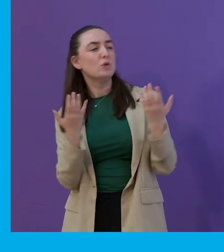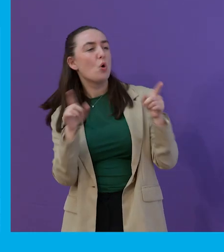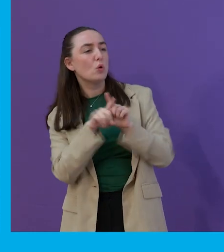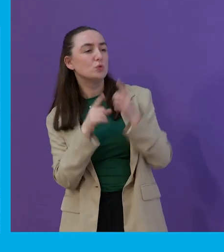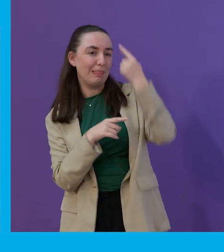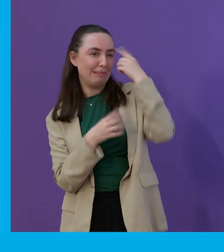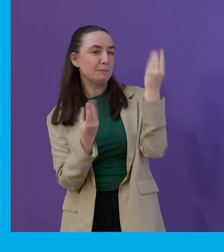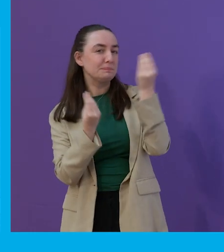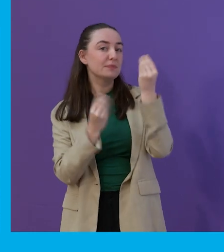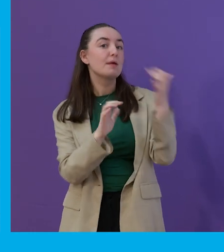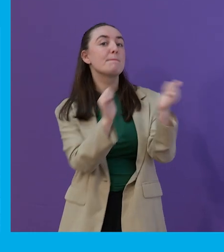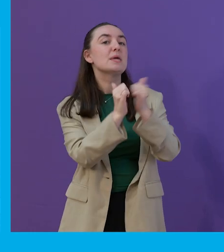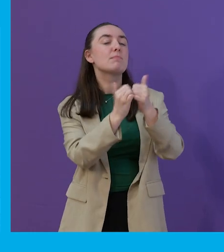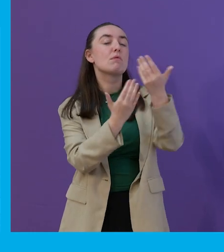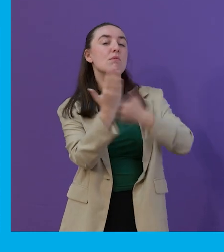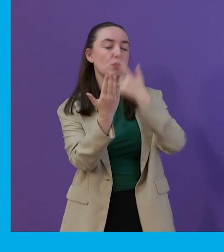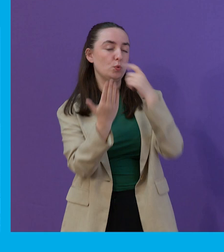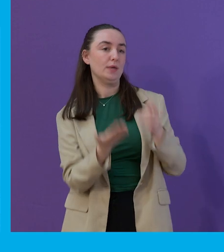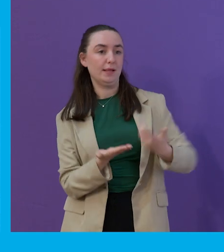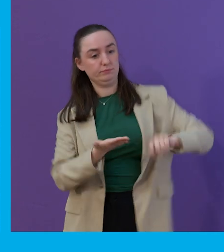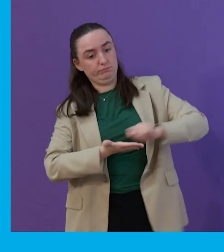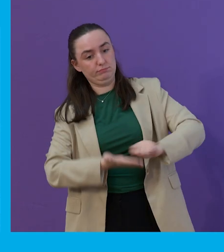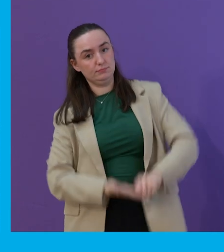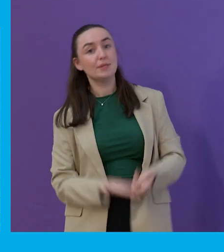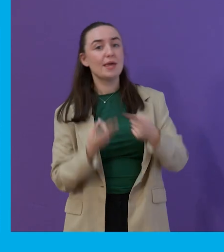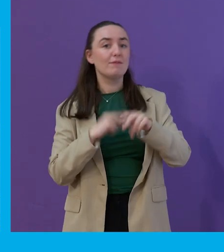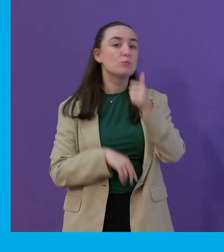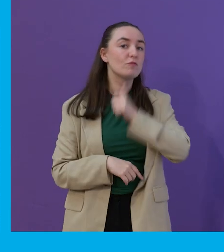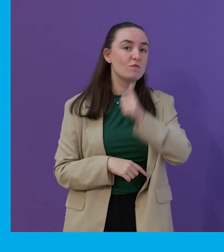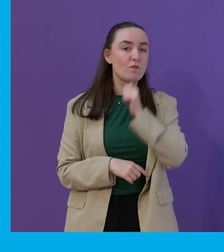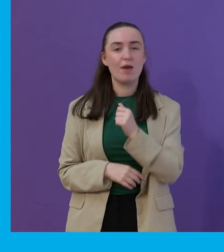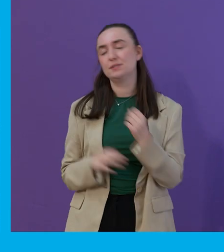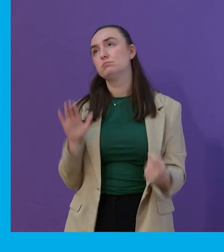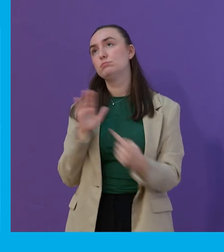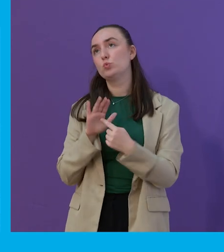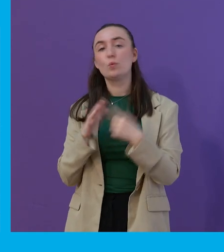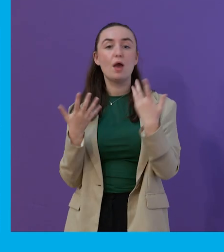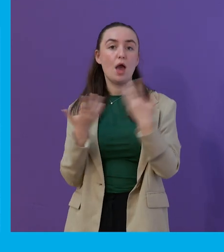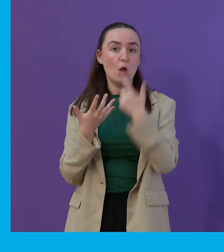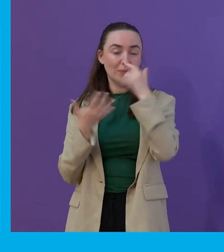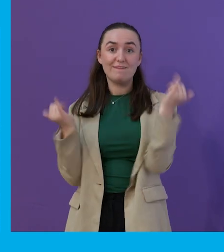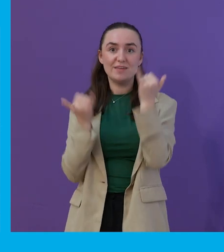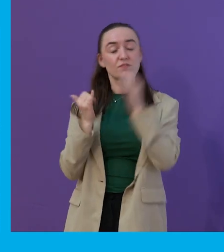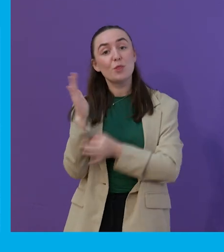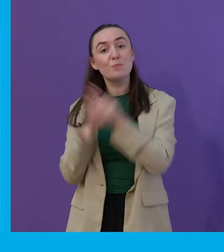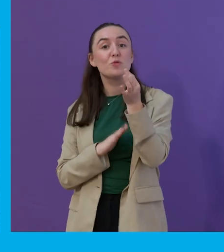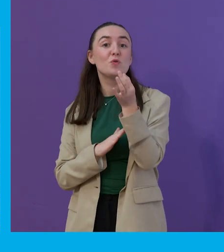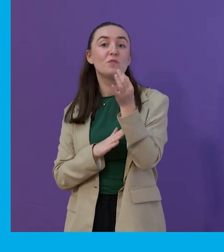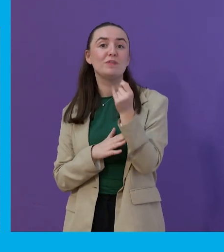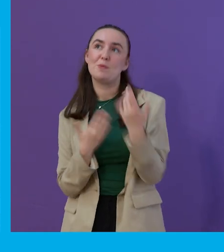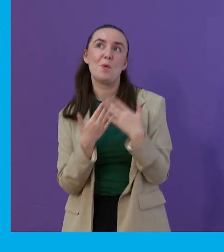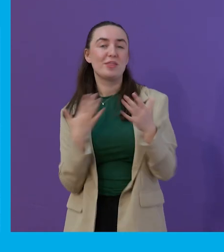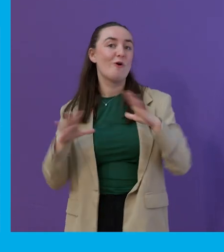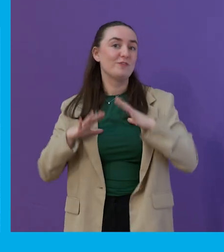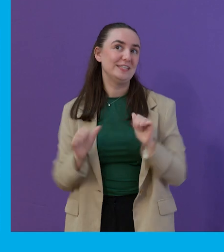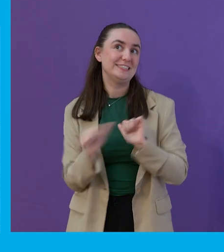in the room. That's really important for us to get the feedback around the festival and how we can make it even better than it already is. And I'd